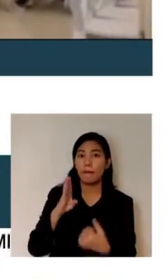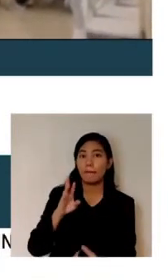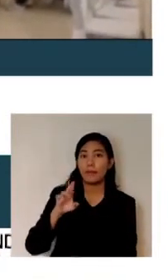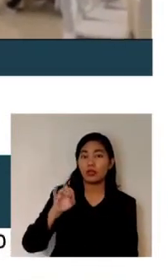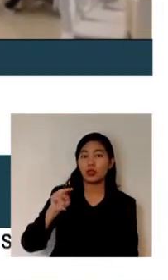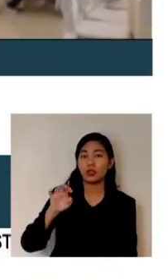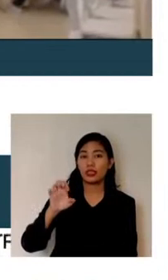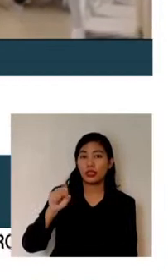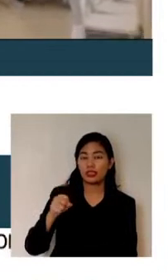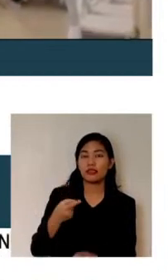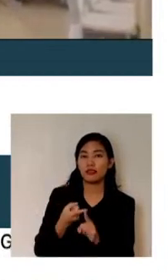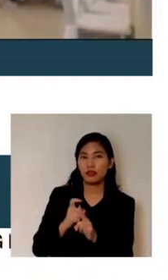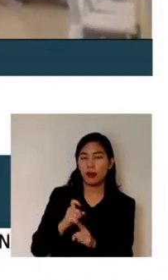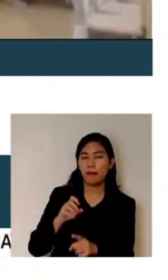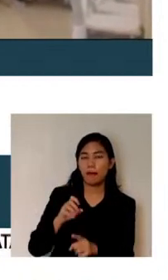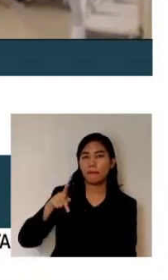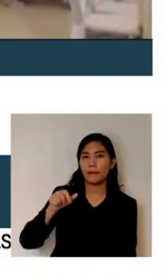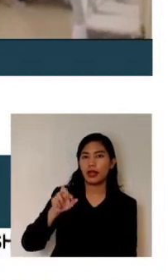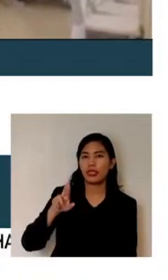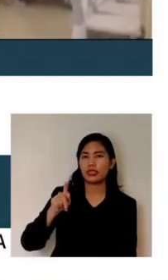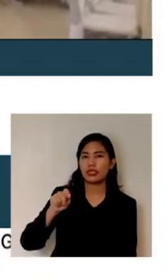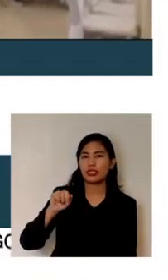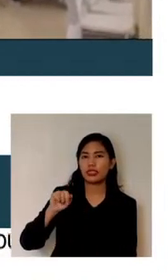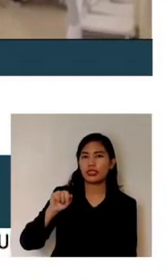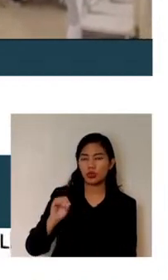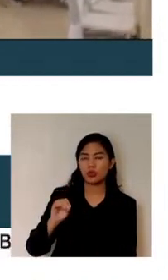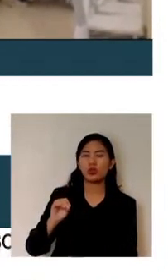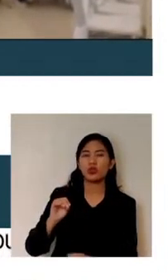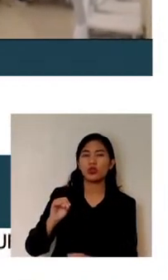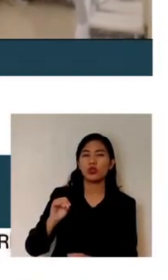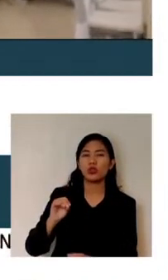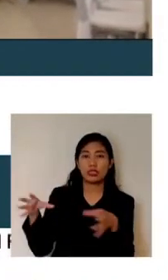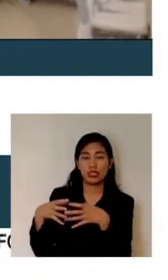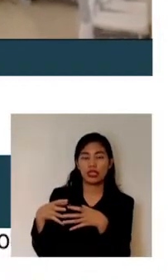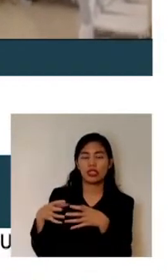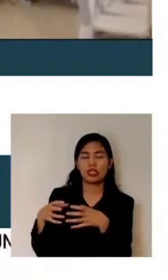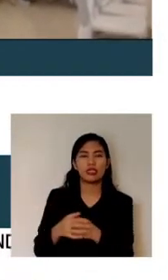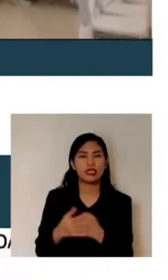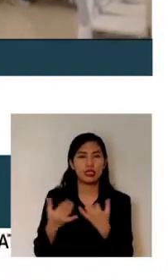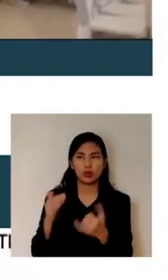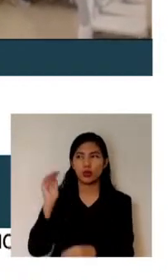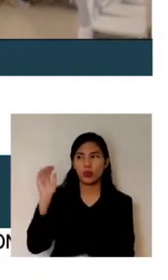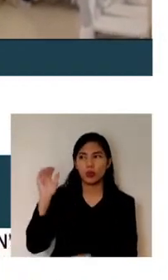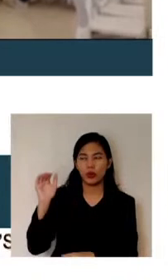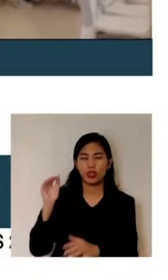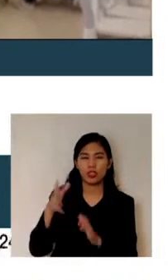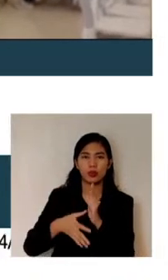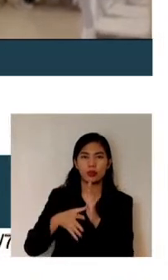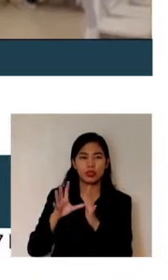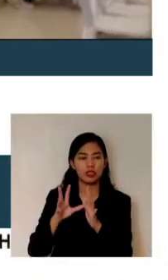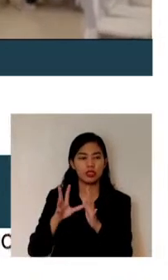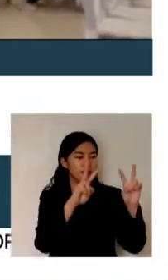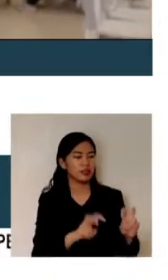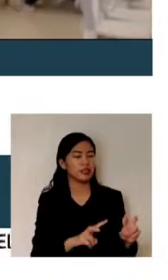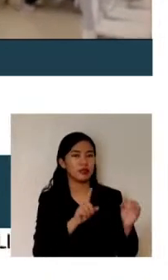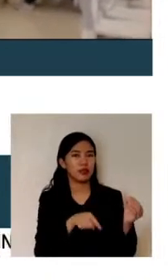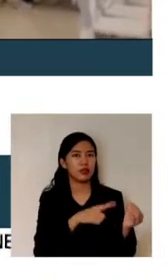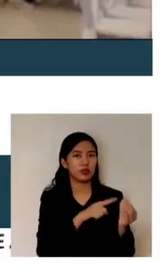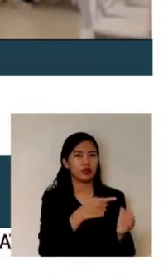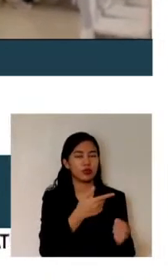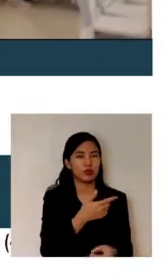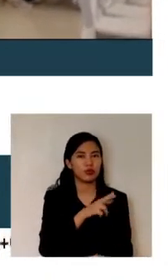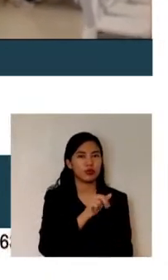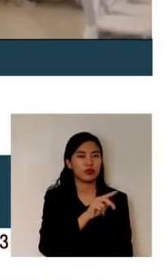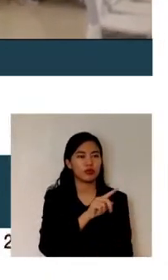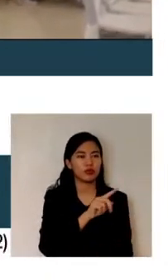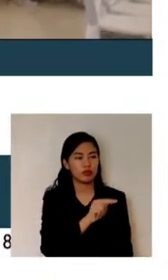Partido Federal saying that he is now calling on the COMELEC to investigate the commissioner, even calling on her to get disbarred.